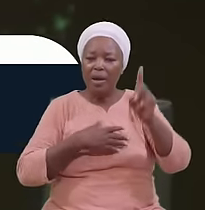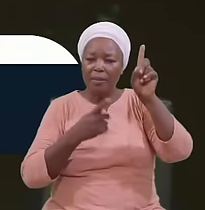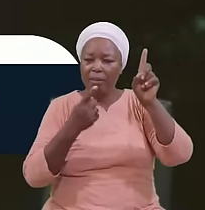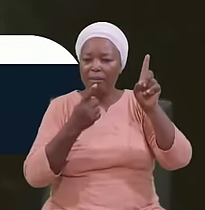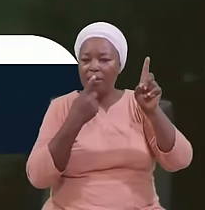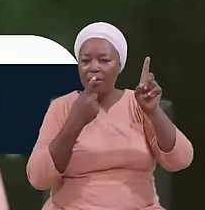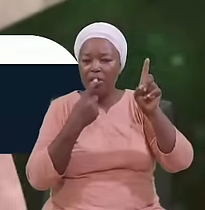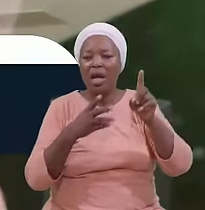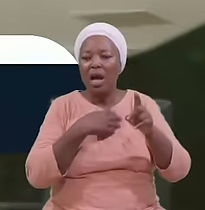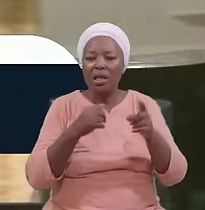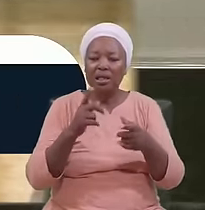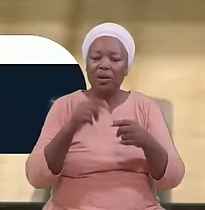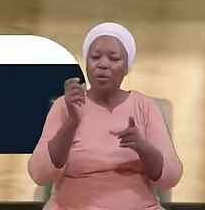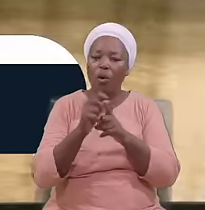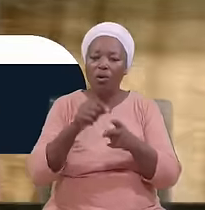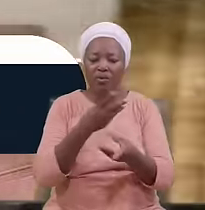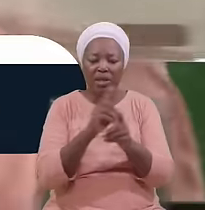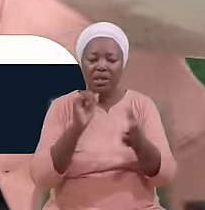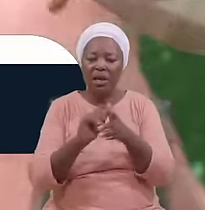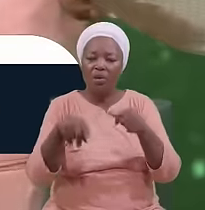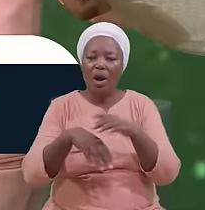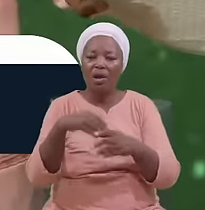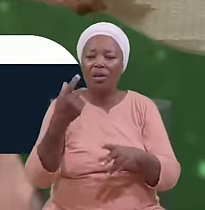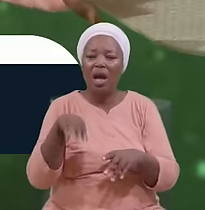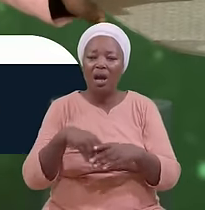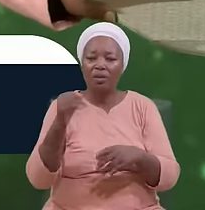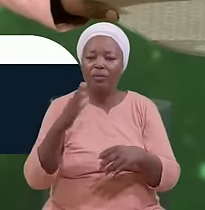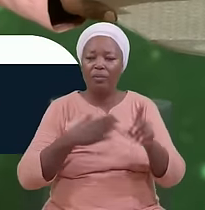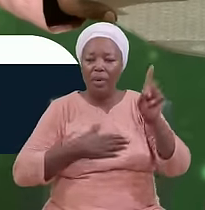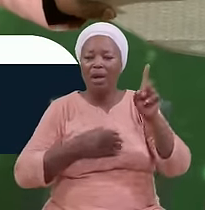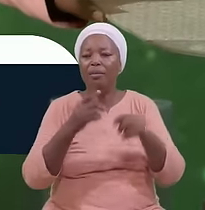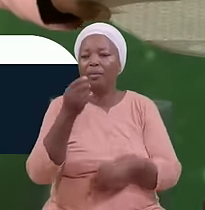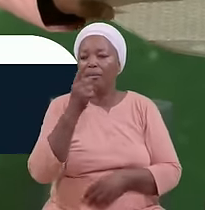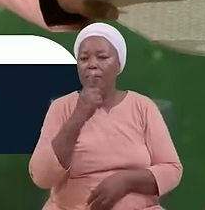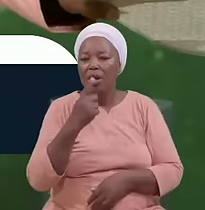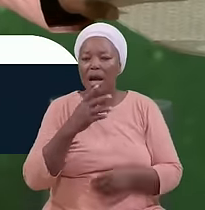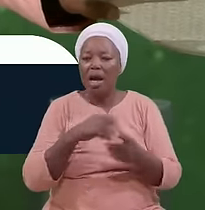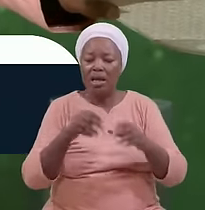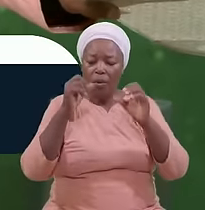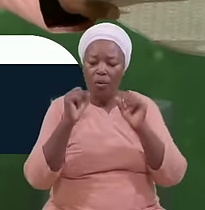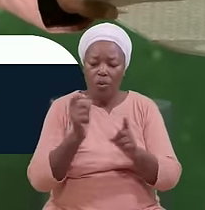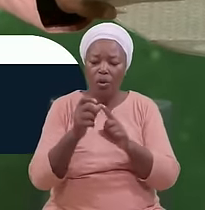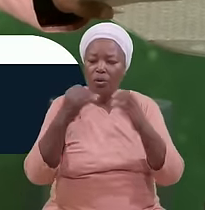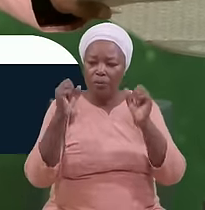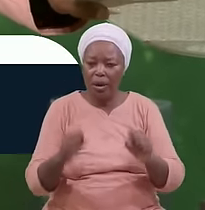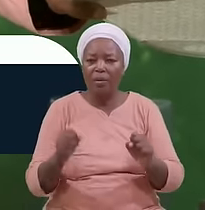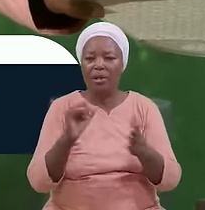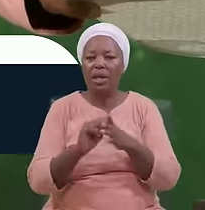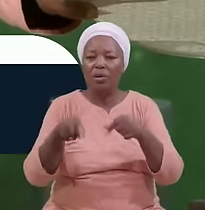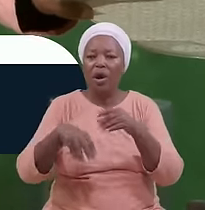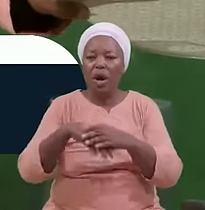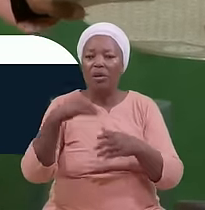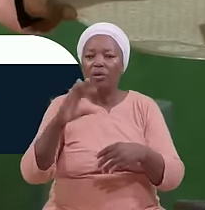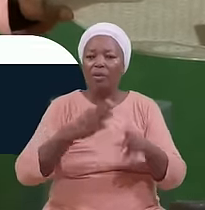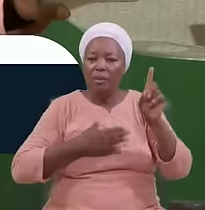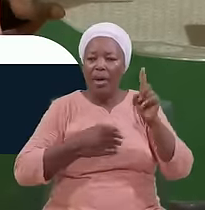the word of deliverance that goeth forth out of my mouth. And the word of power that goeth forth